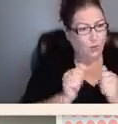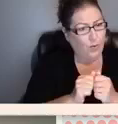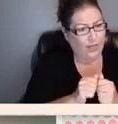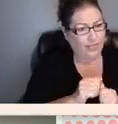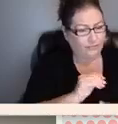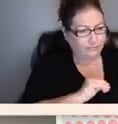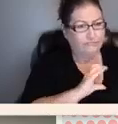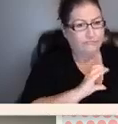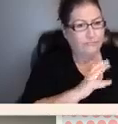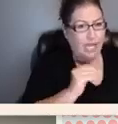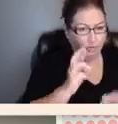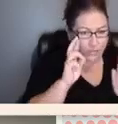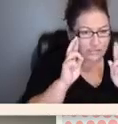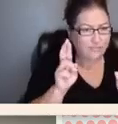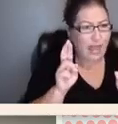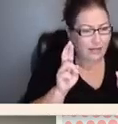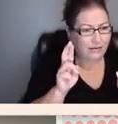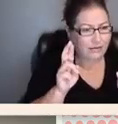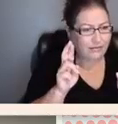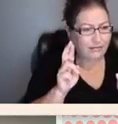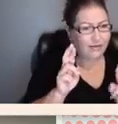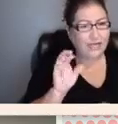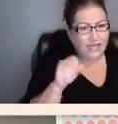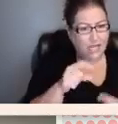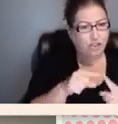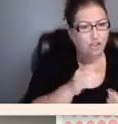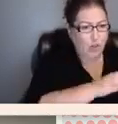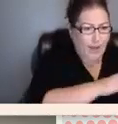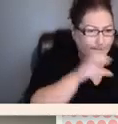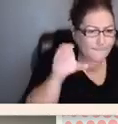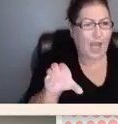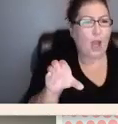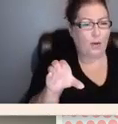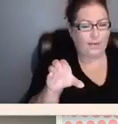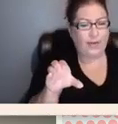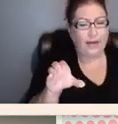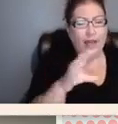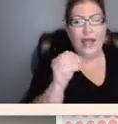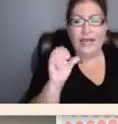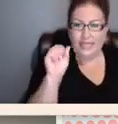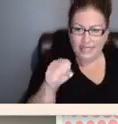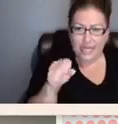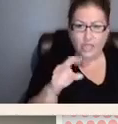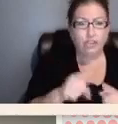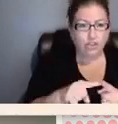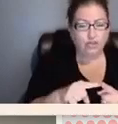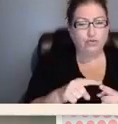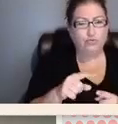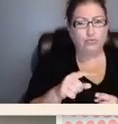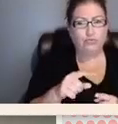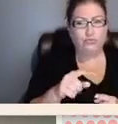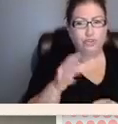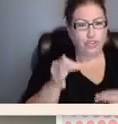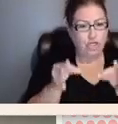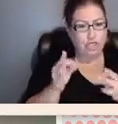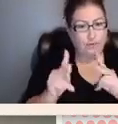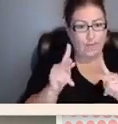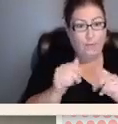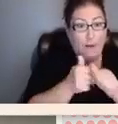respect, yes to empowerment, and yes to judging people based on their